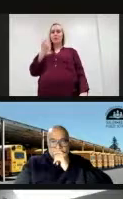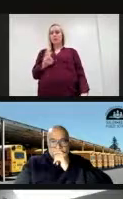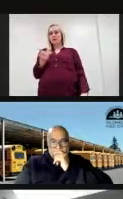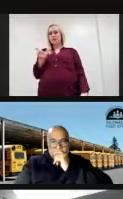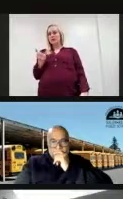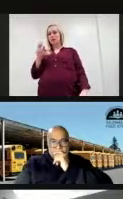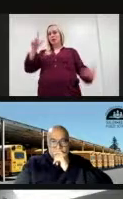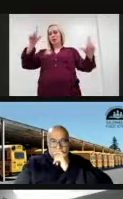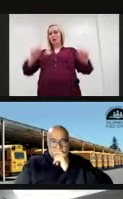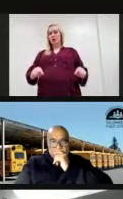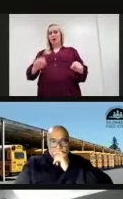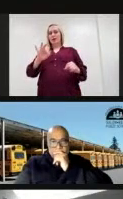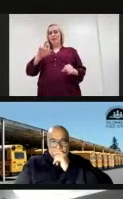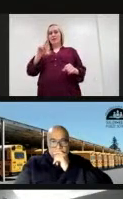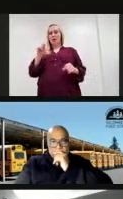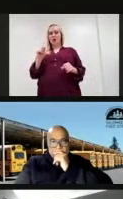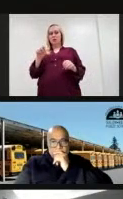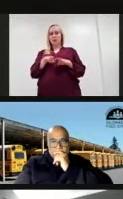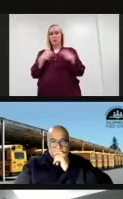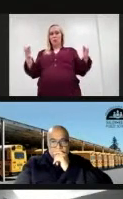useful.